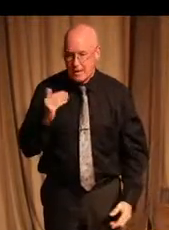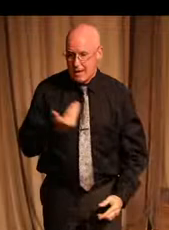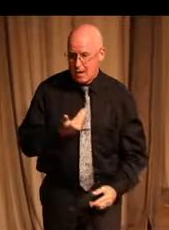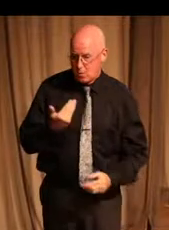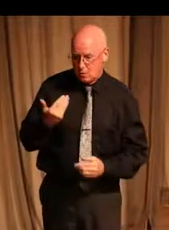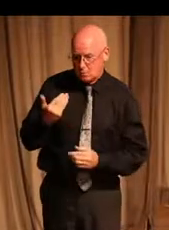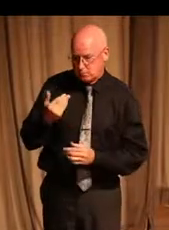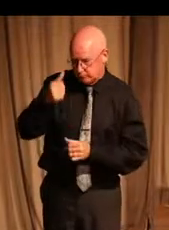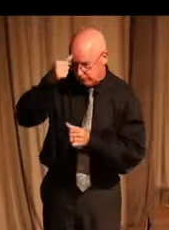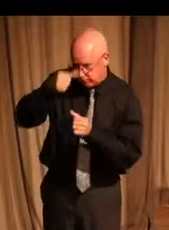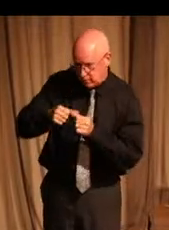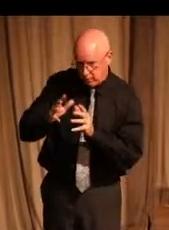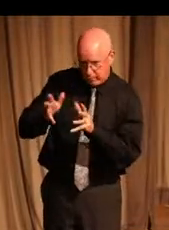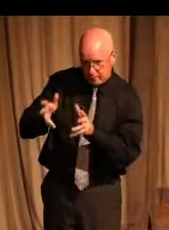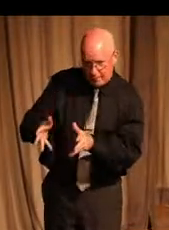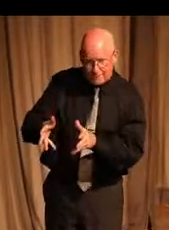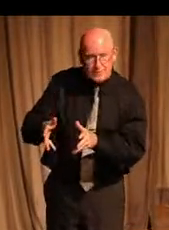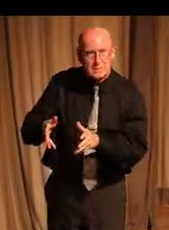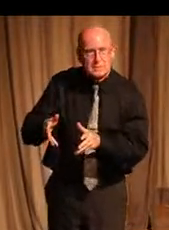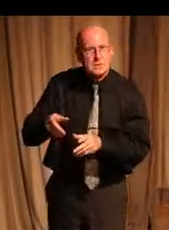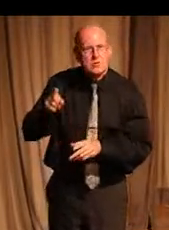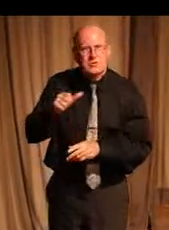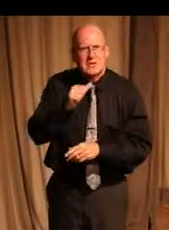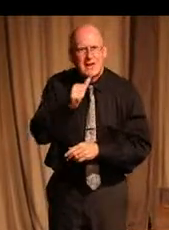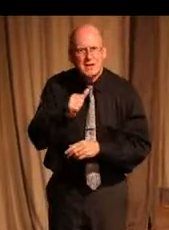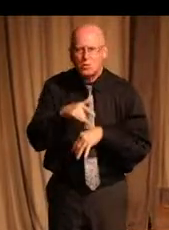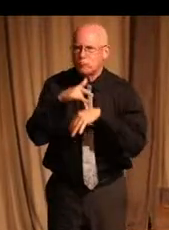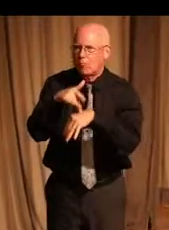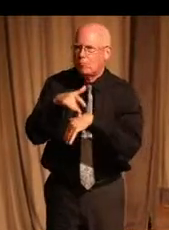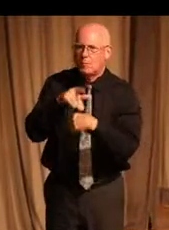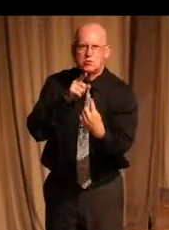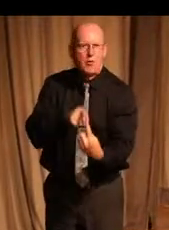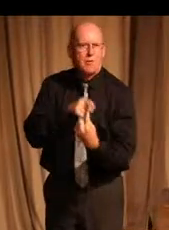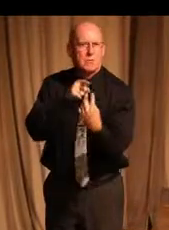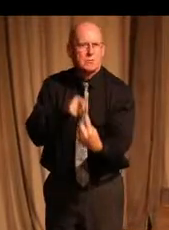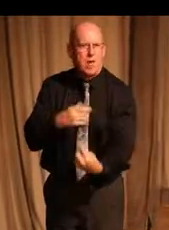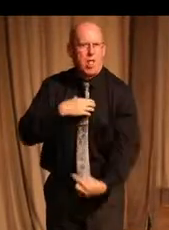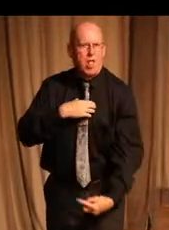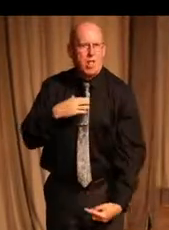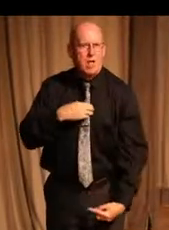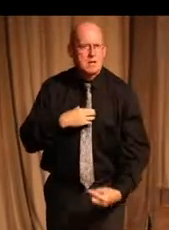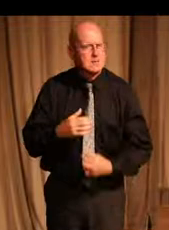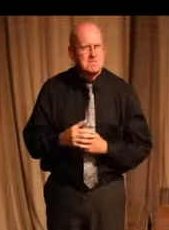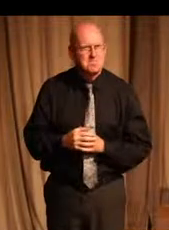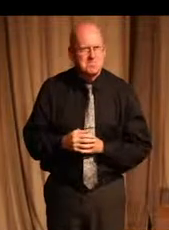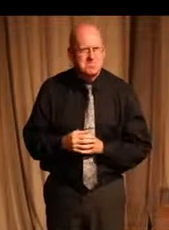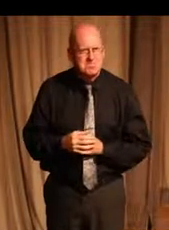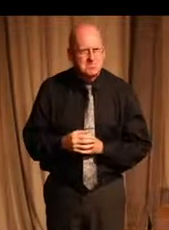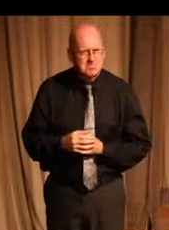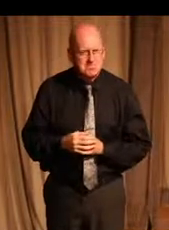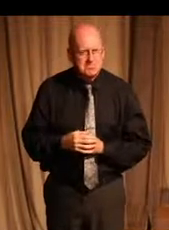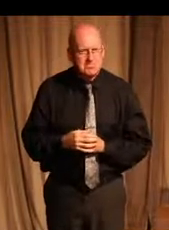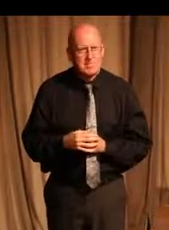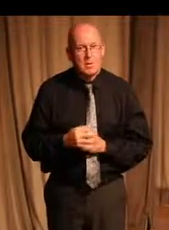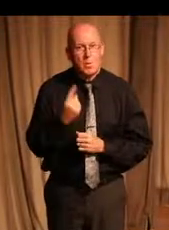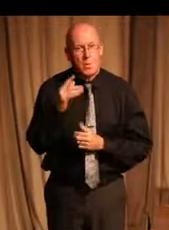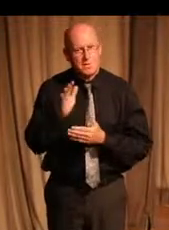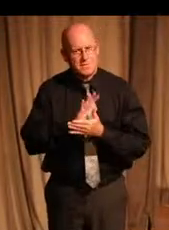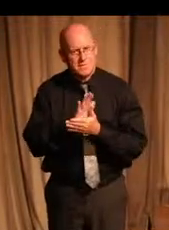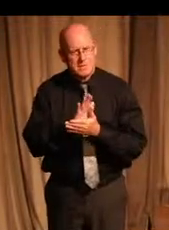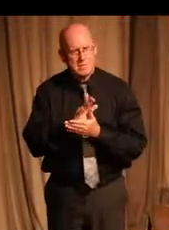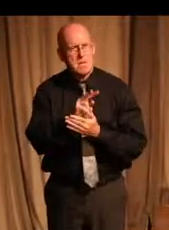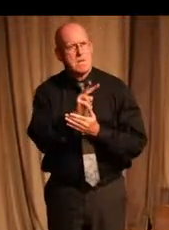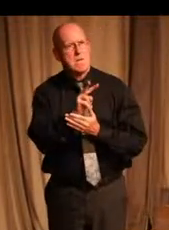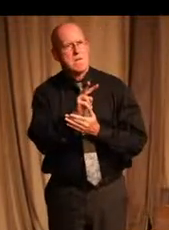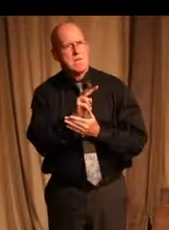legacy should be one of struggle. What stood out to me in one of the films was there was